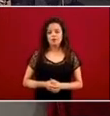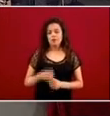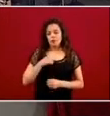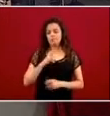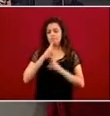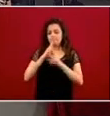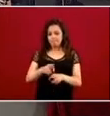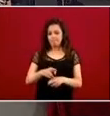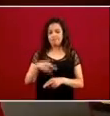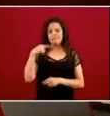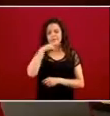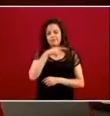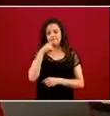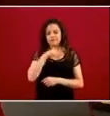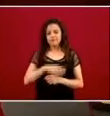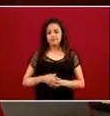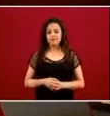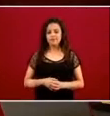It's very quick.